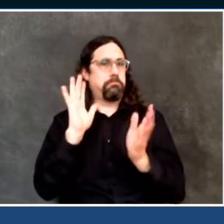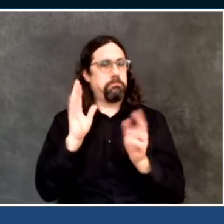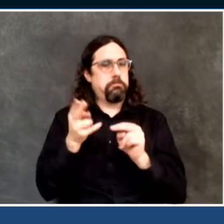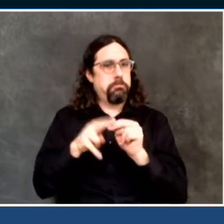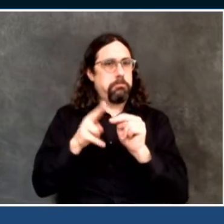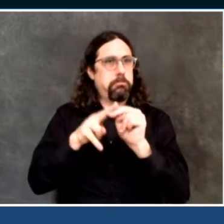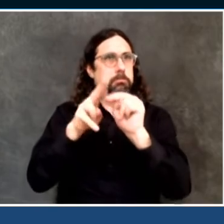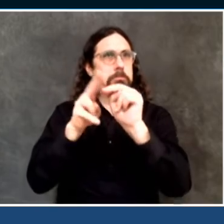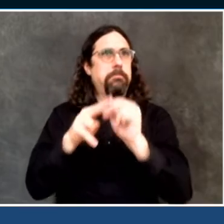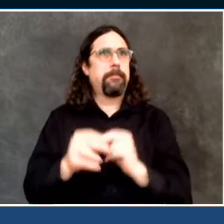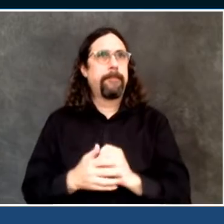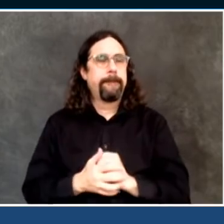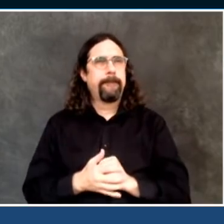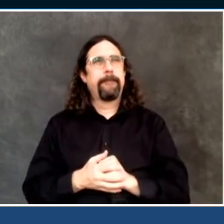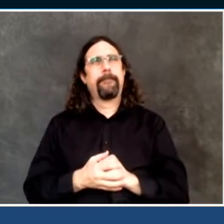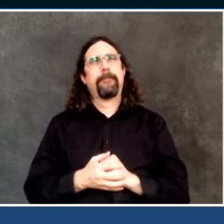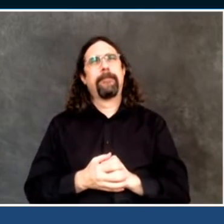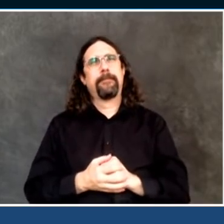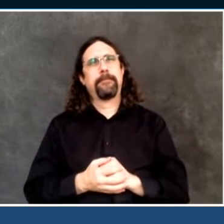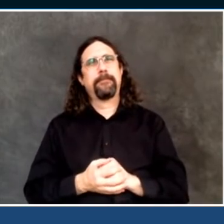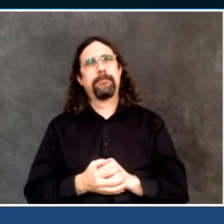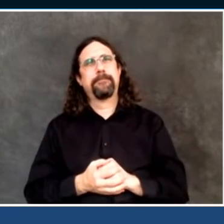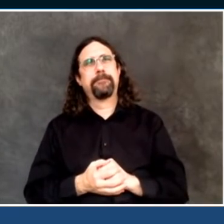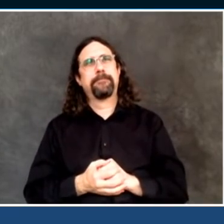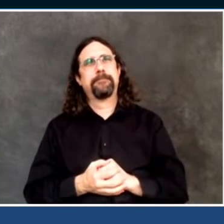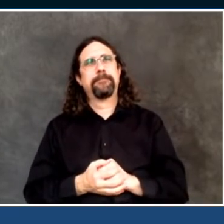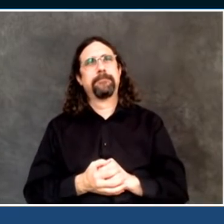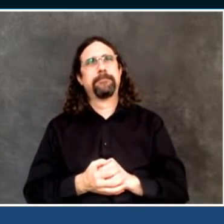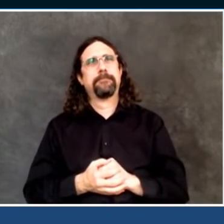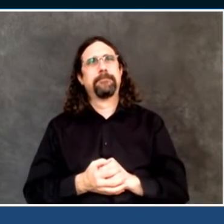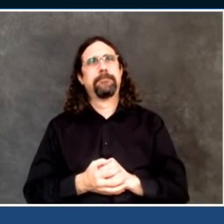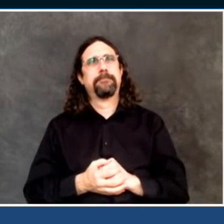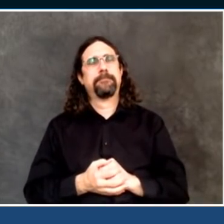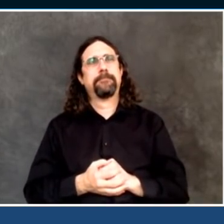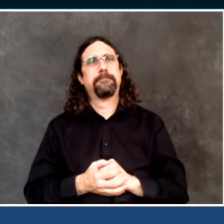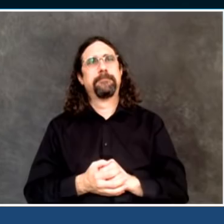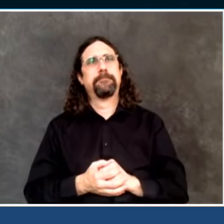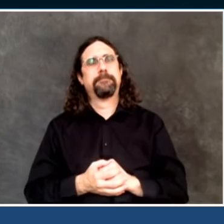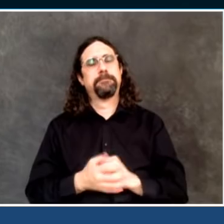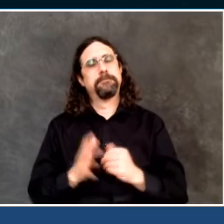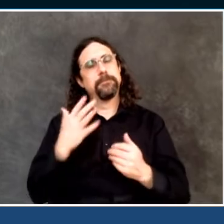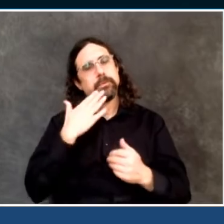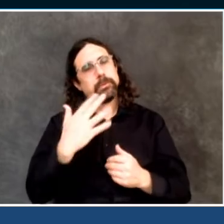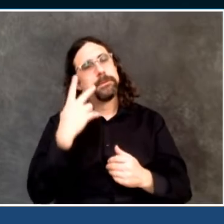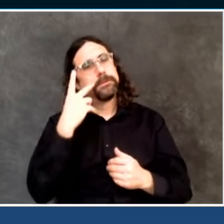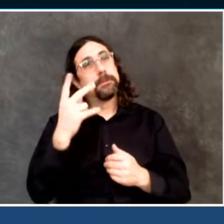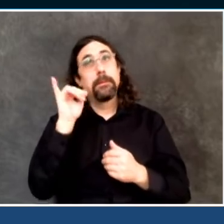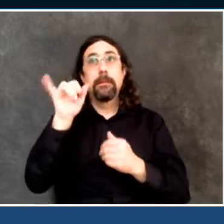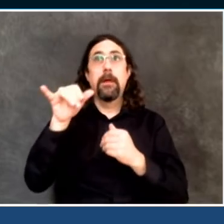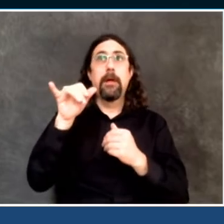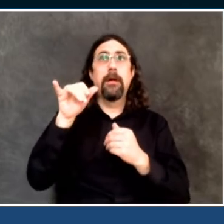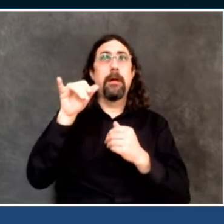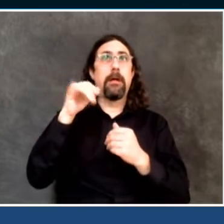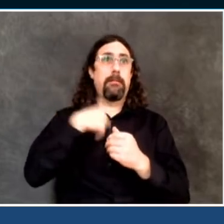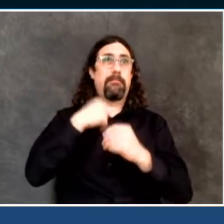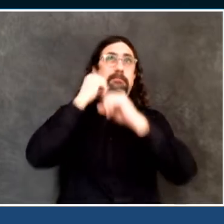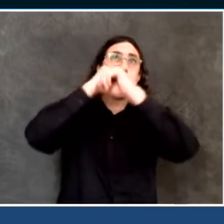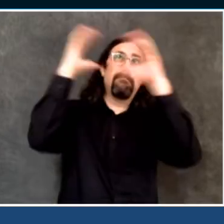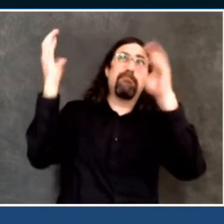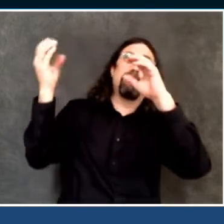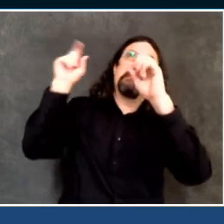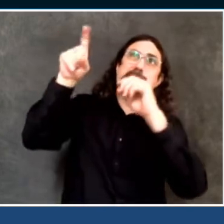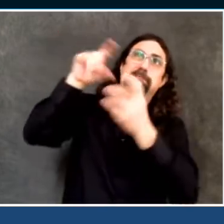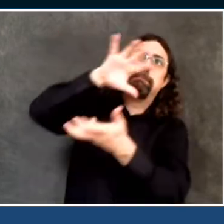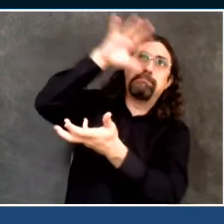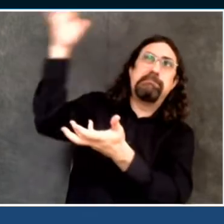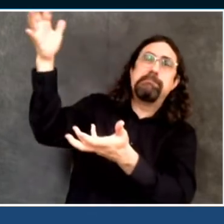through the week. As recently as Sunday, I told you that we needed 1,000 to 1,500. A few days earlier, I